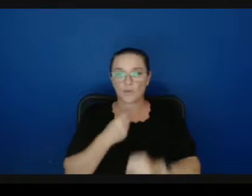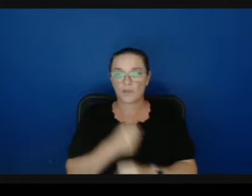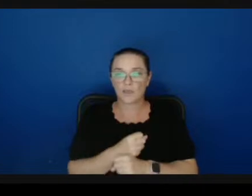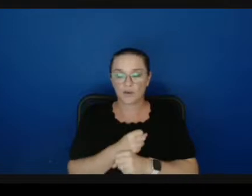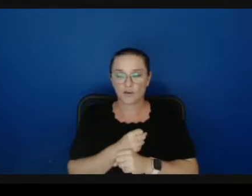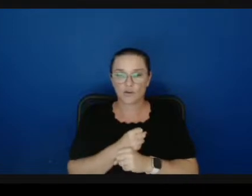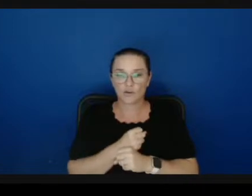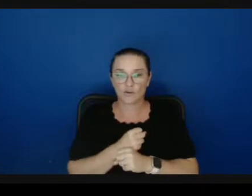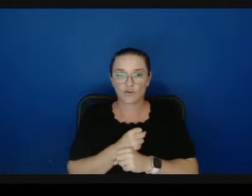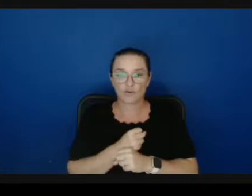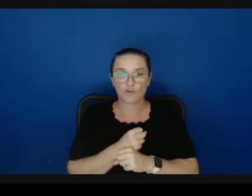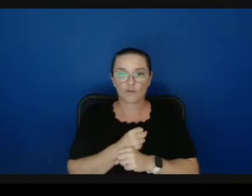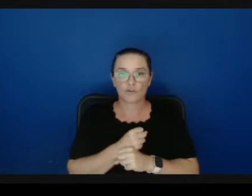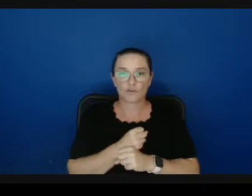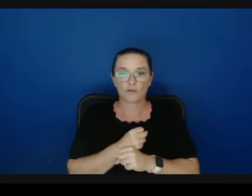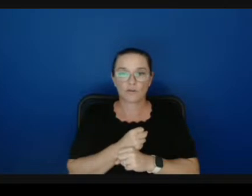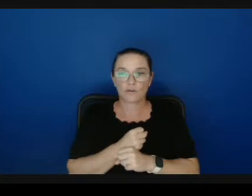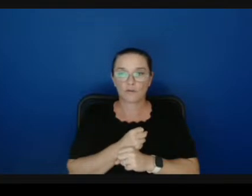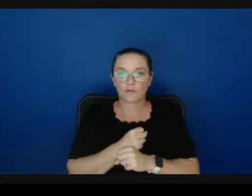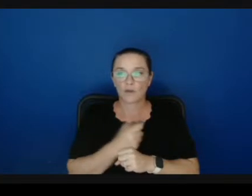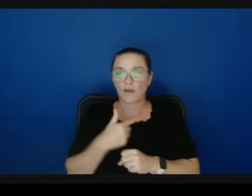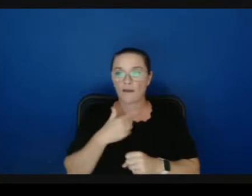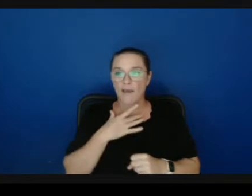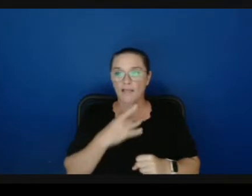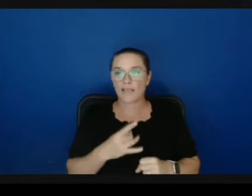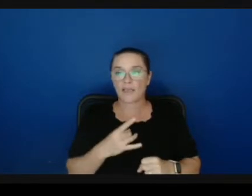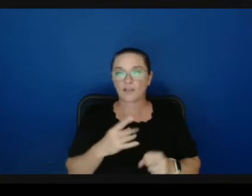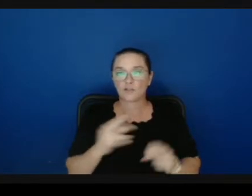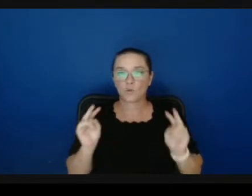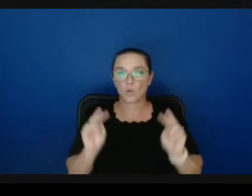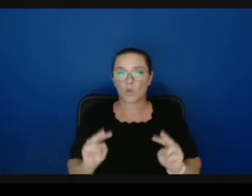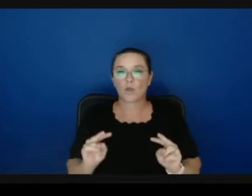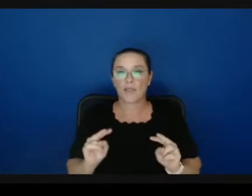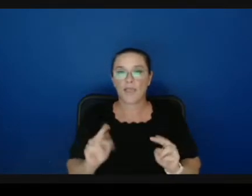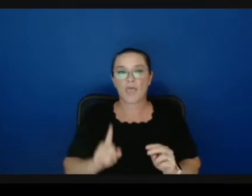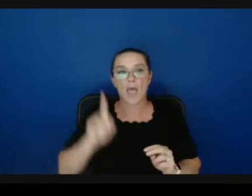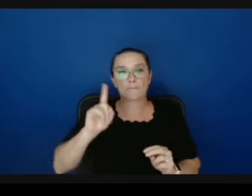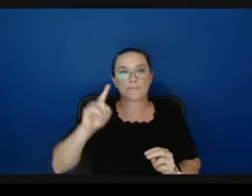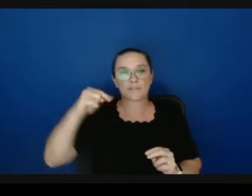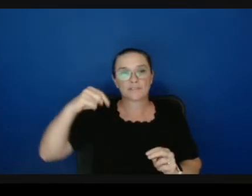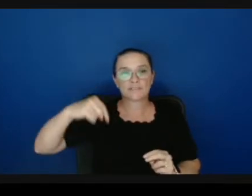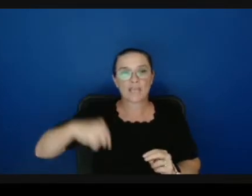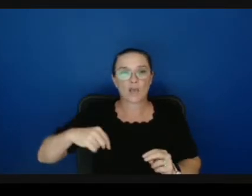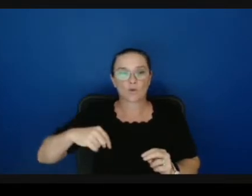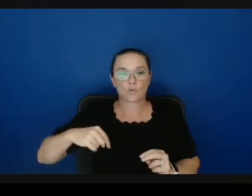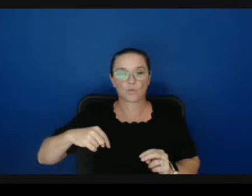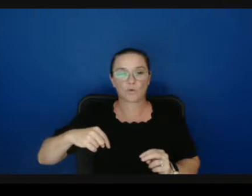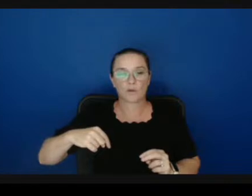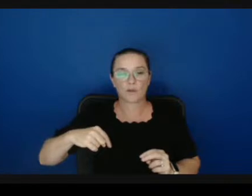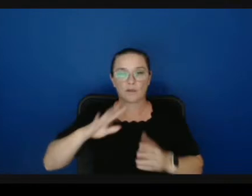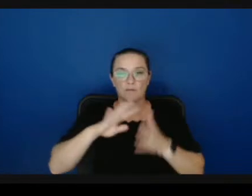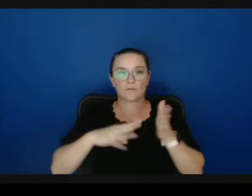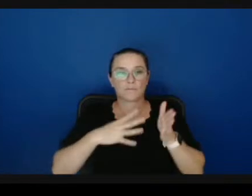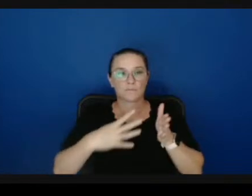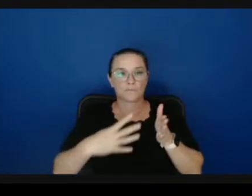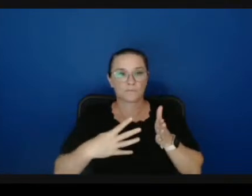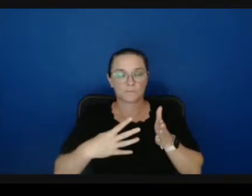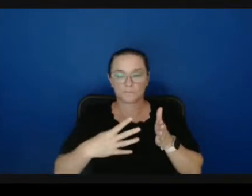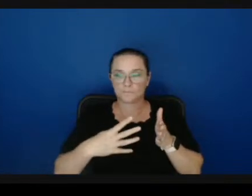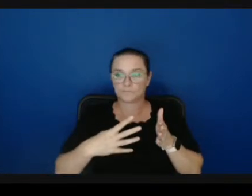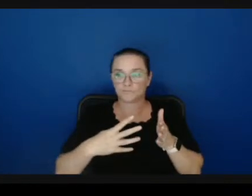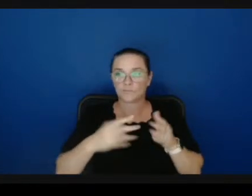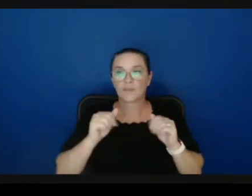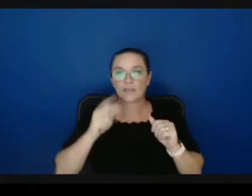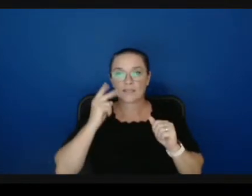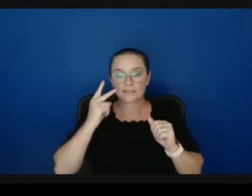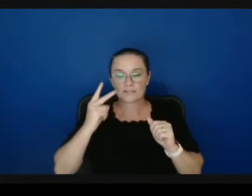components. And I like to scroll down and look at the up-down component as one of my first passes here. And you can see